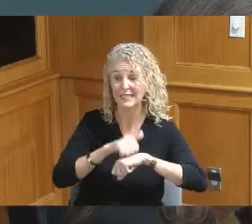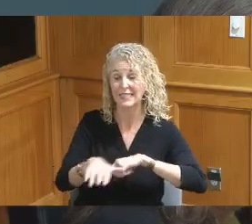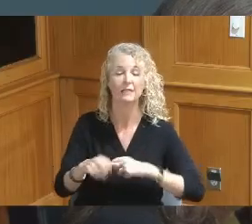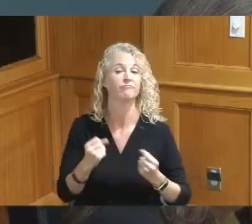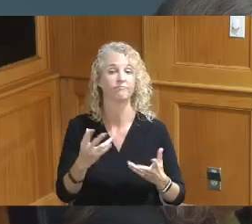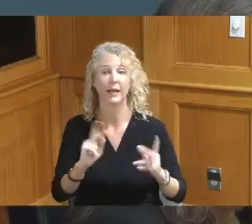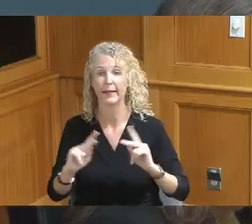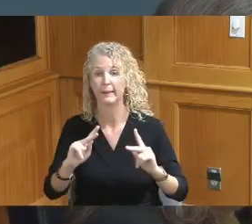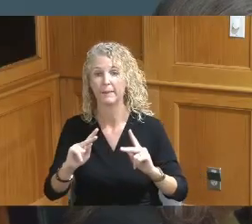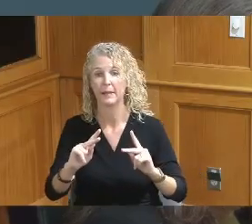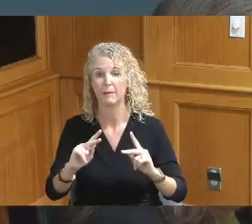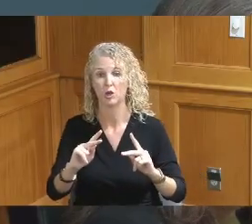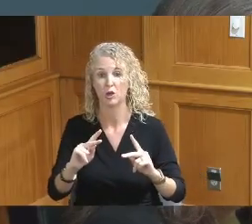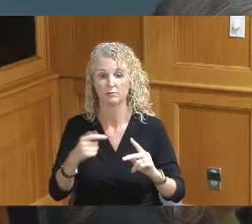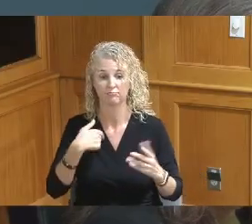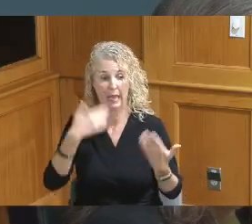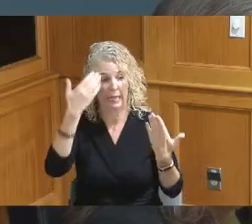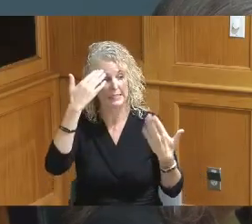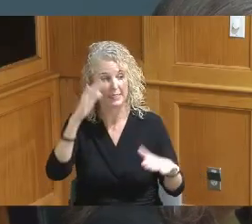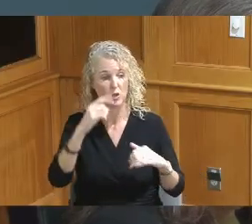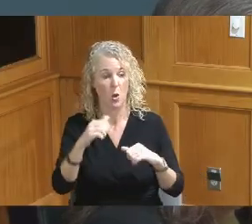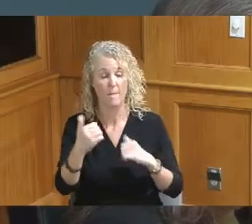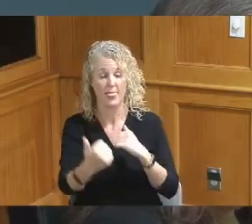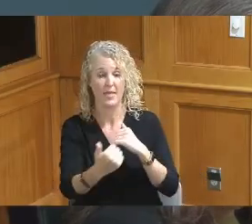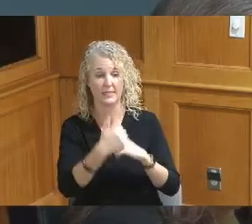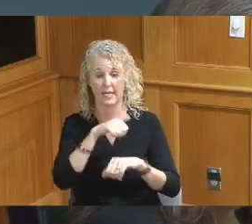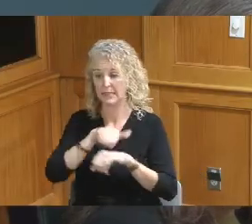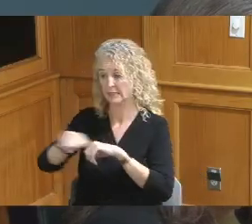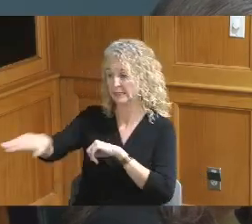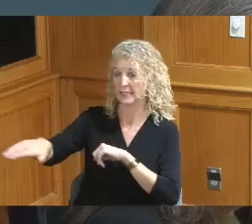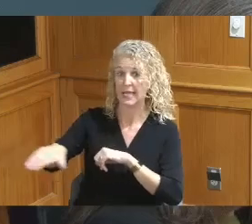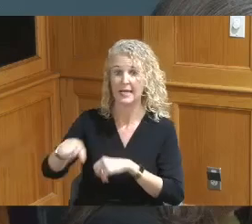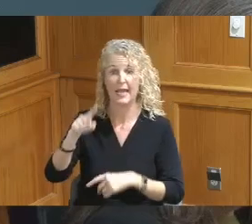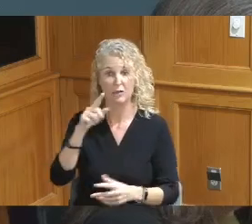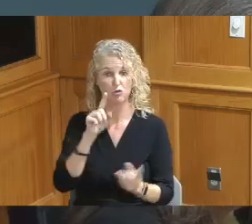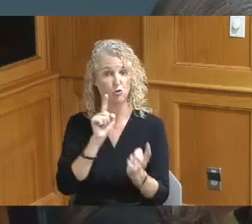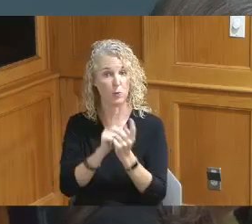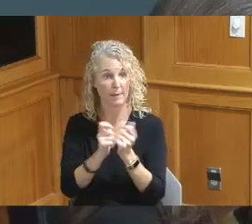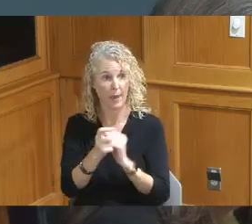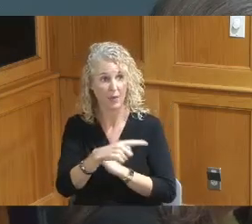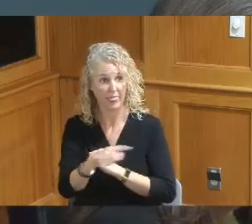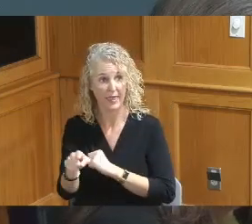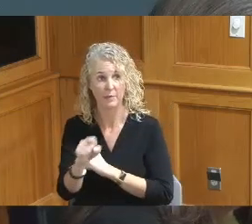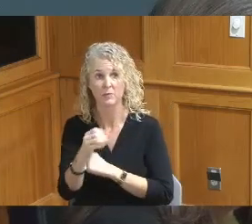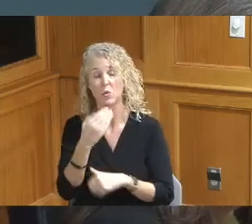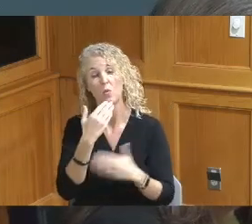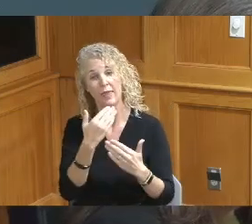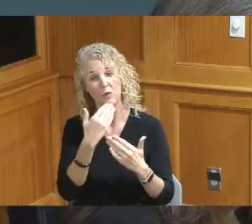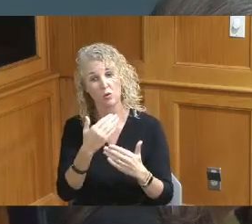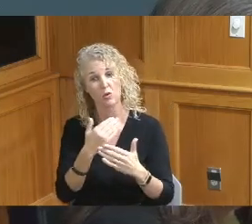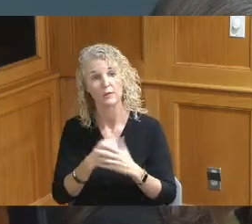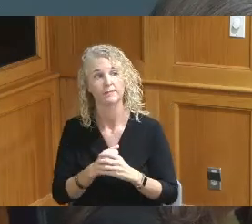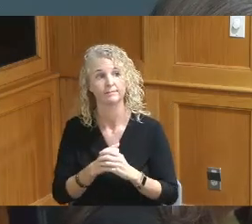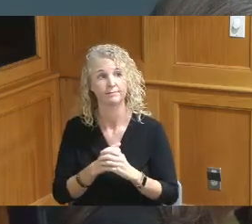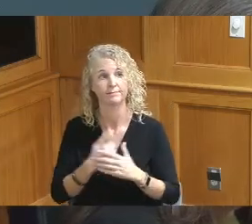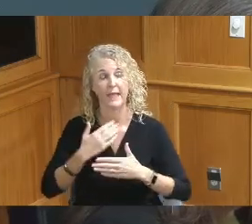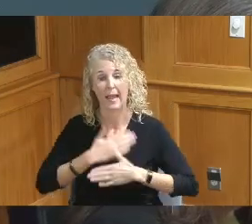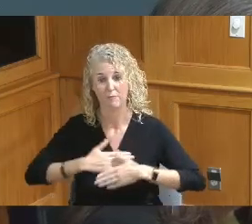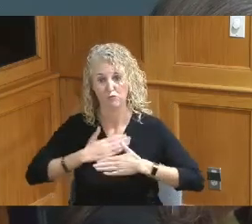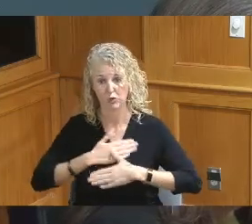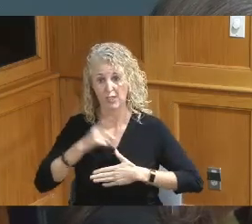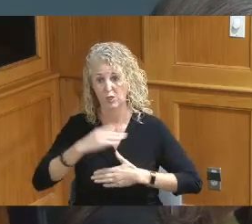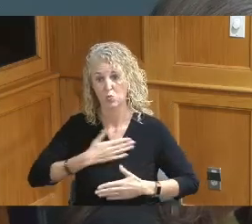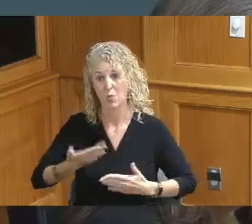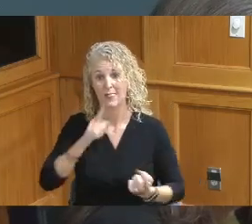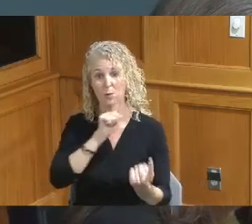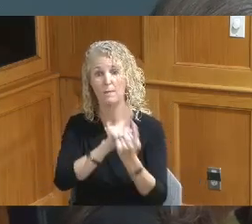I didn't know, but they sent them to me and you followed through on those. So I certainly appreciate